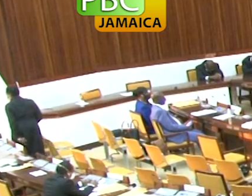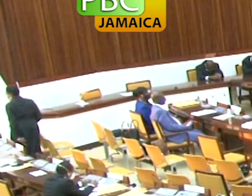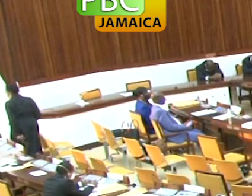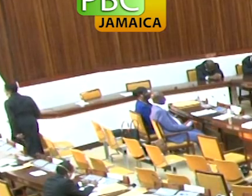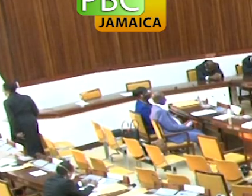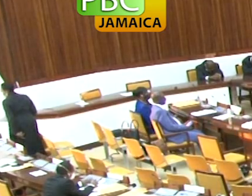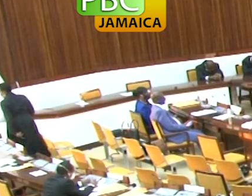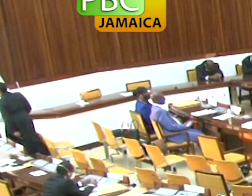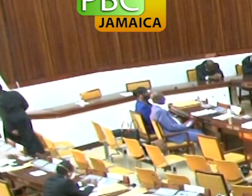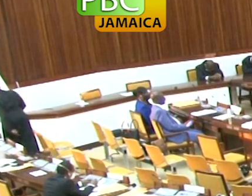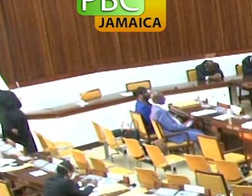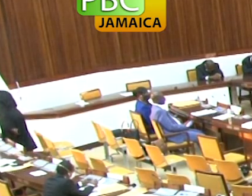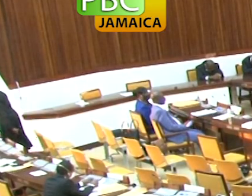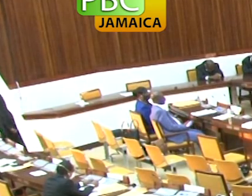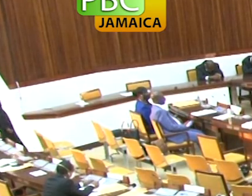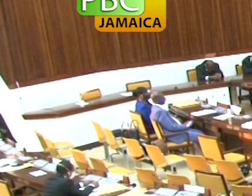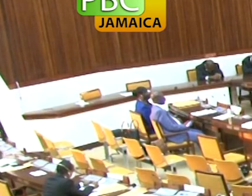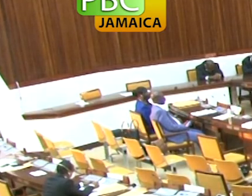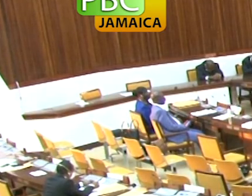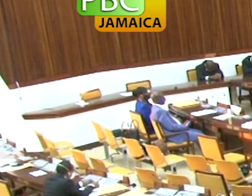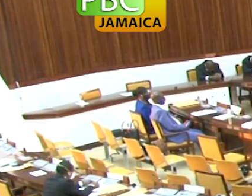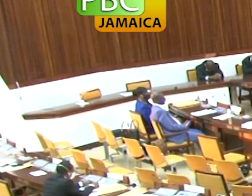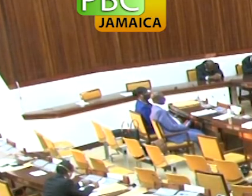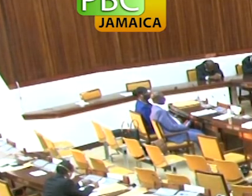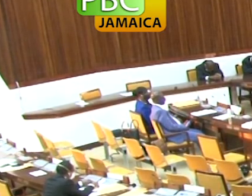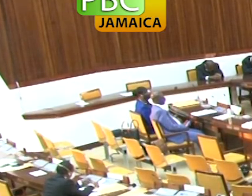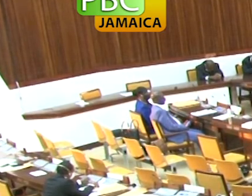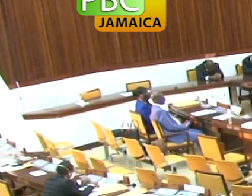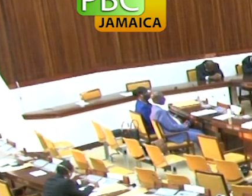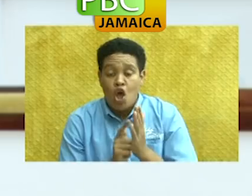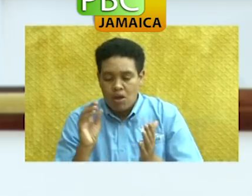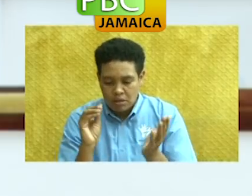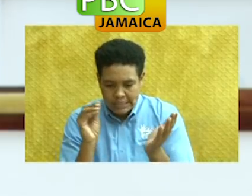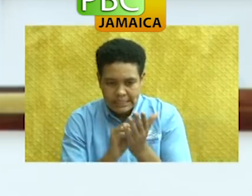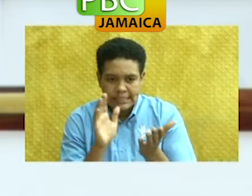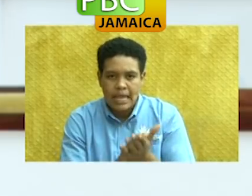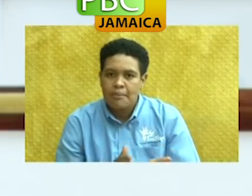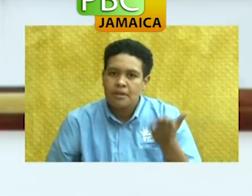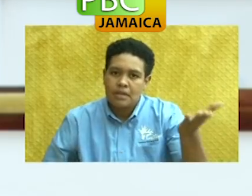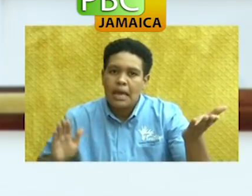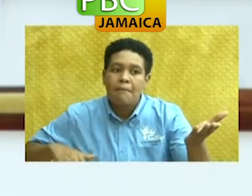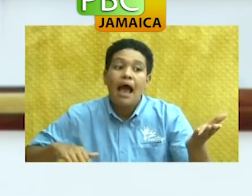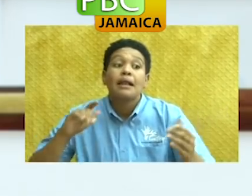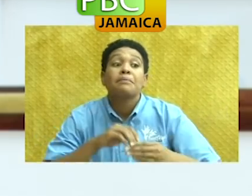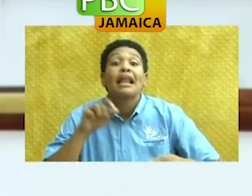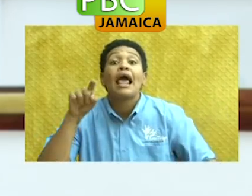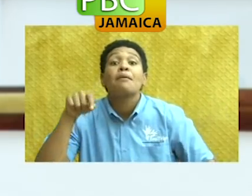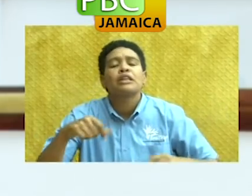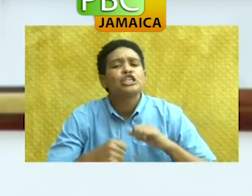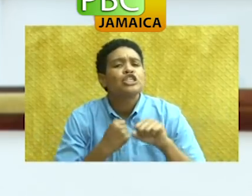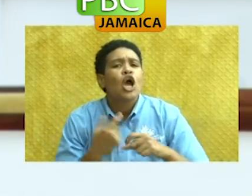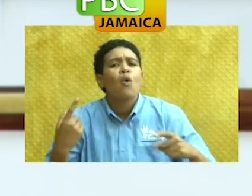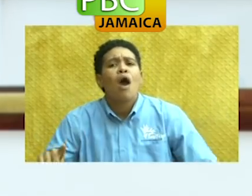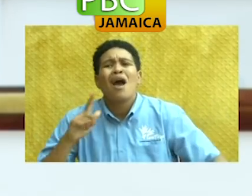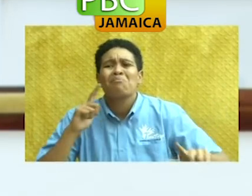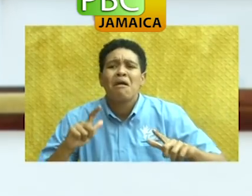Court after being passed in the House of Representatives in 2017. Madam Speaker, in April of this year, a